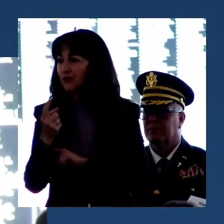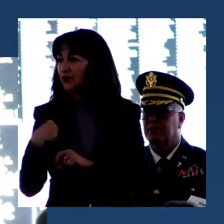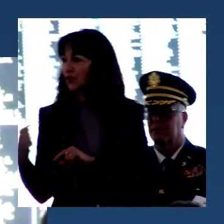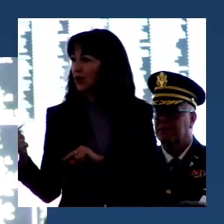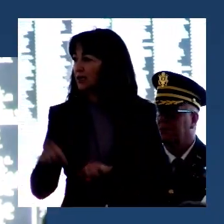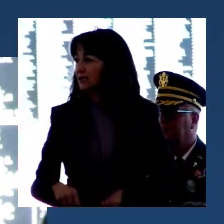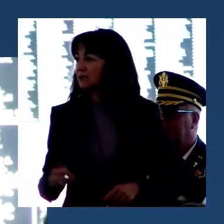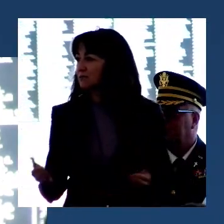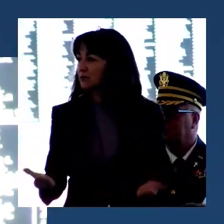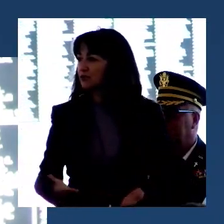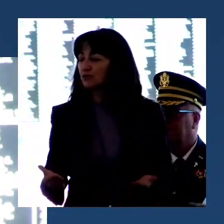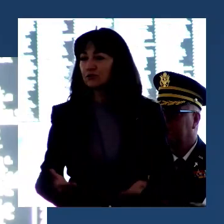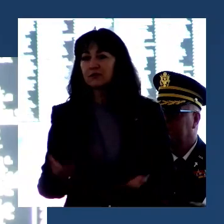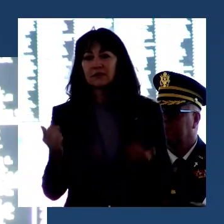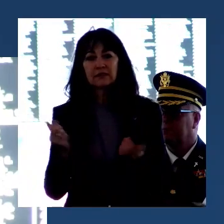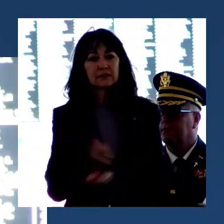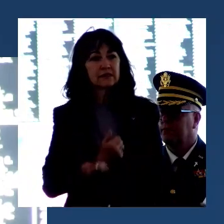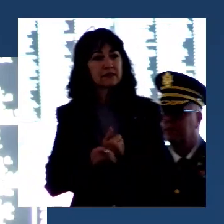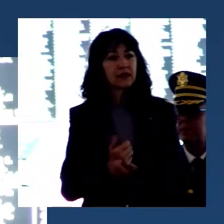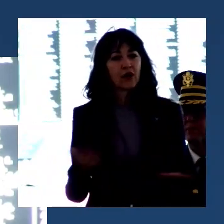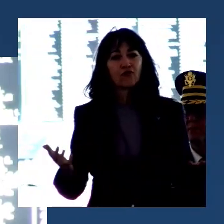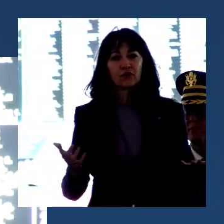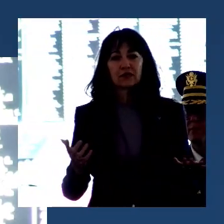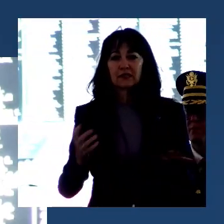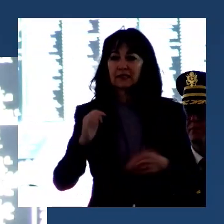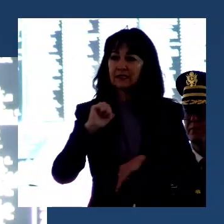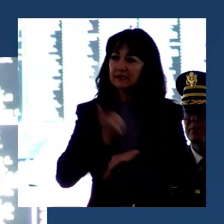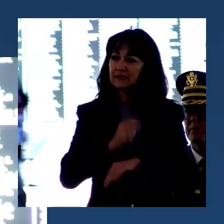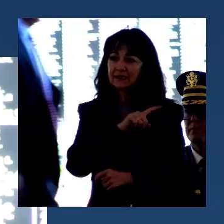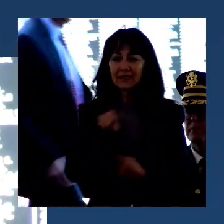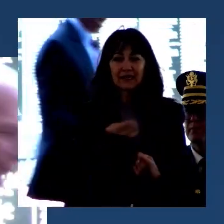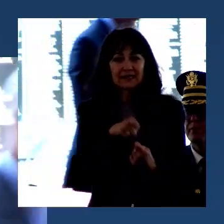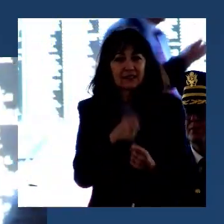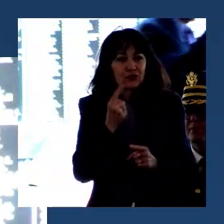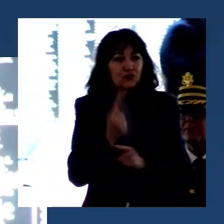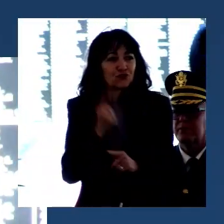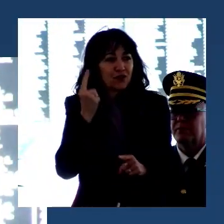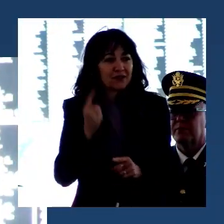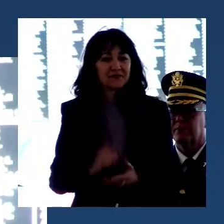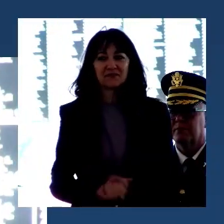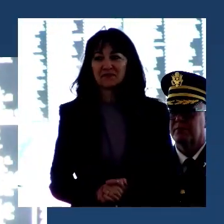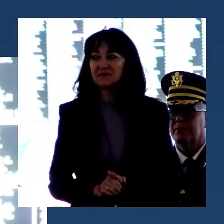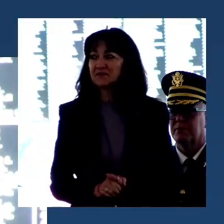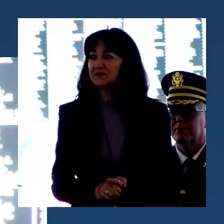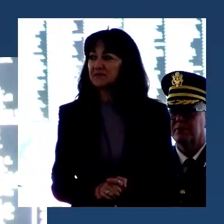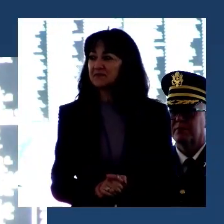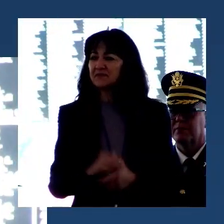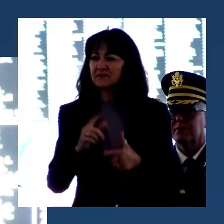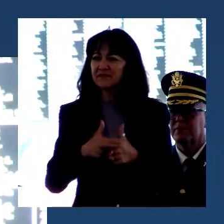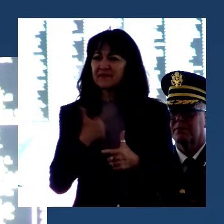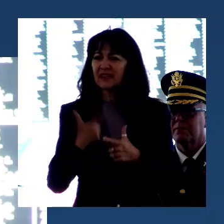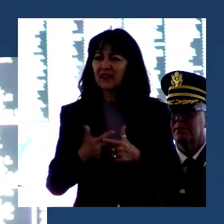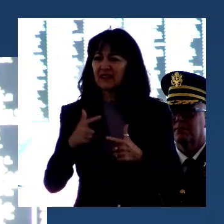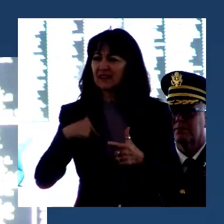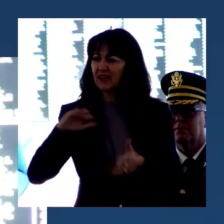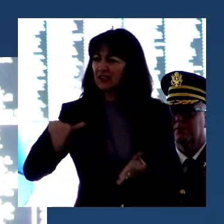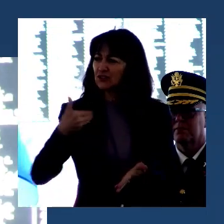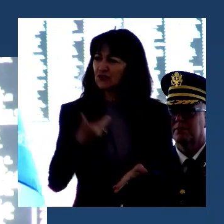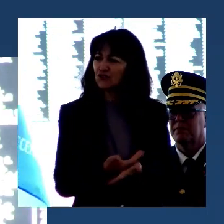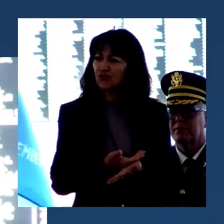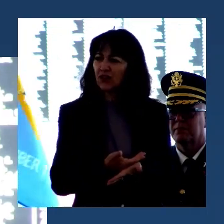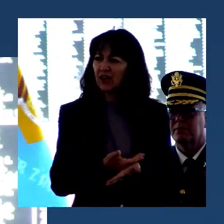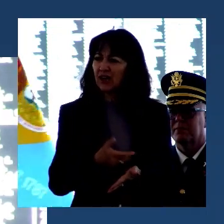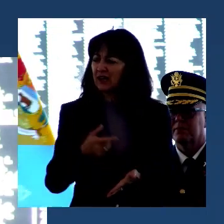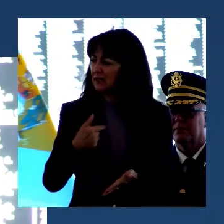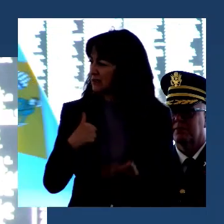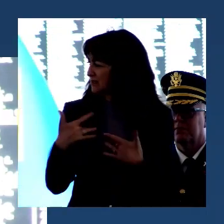here, everything is going to be set just exactly right. And then I come in, and instead of